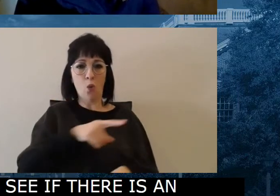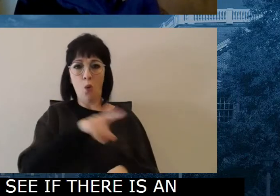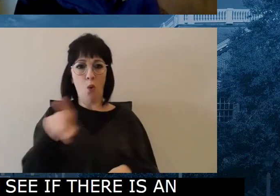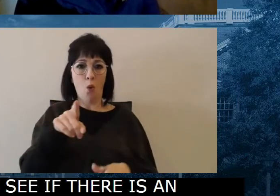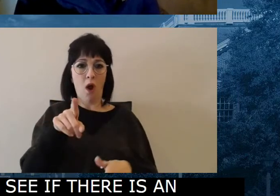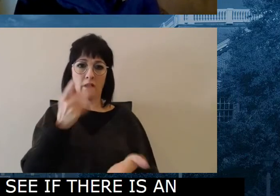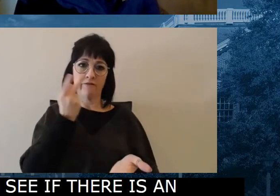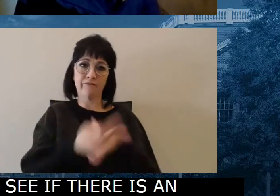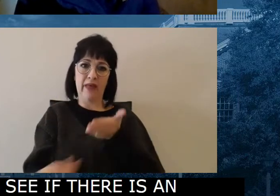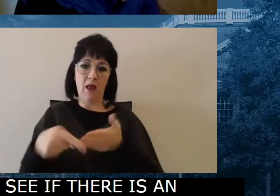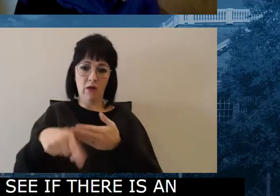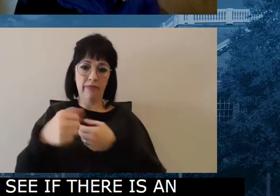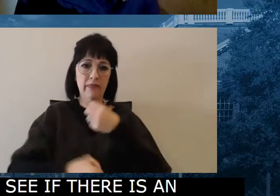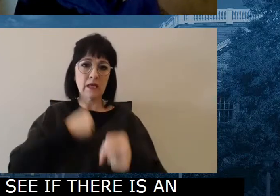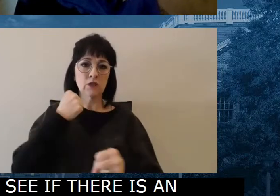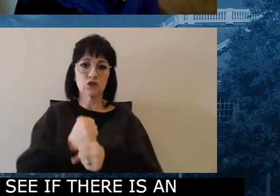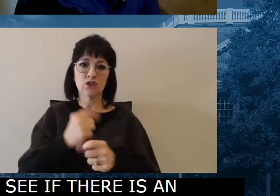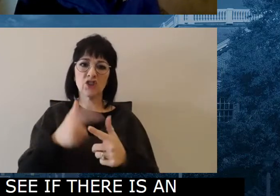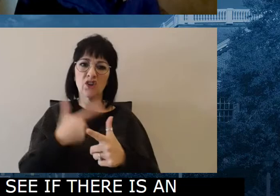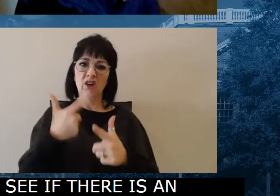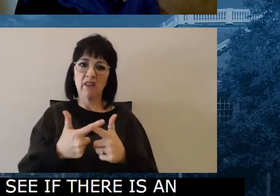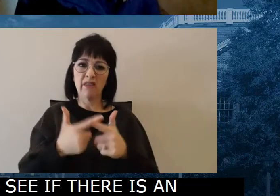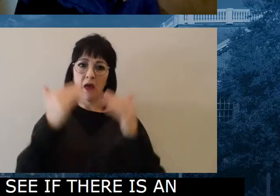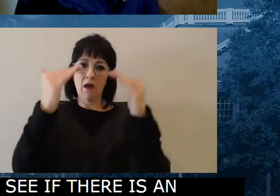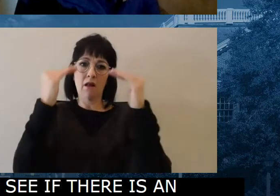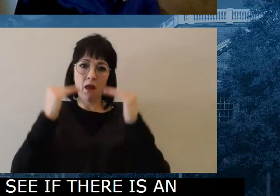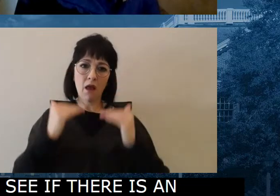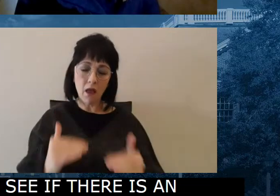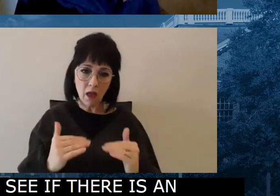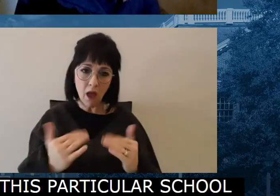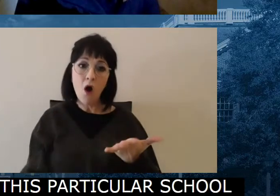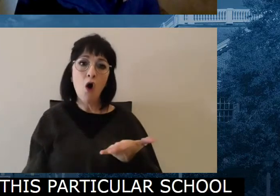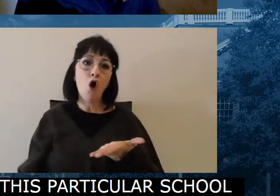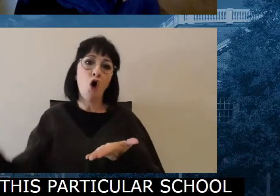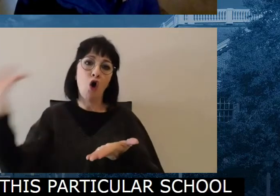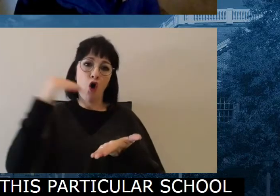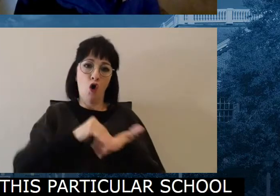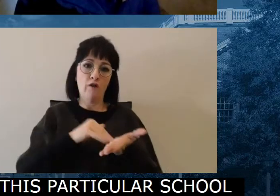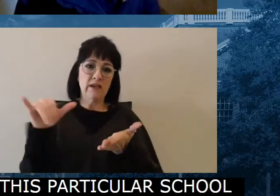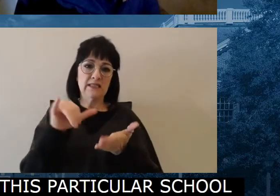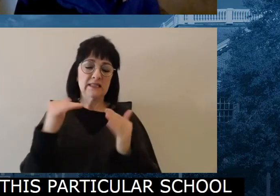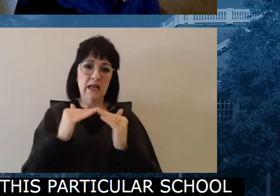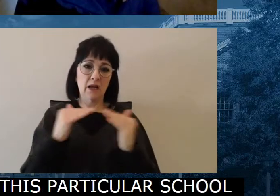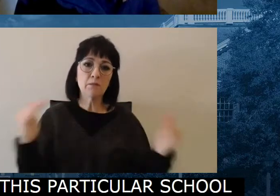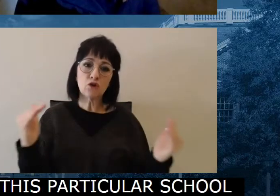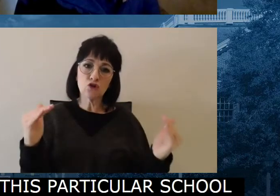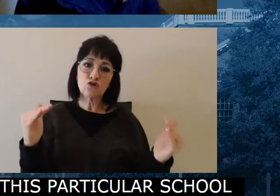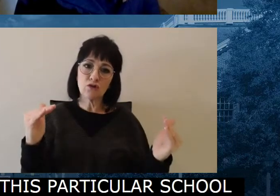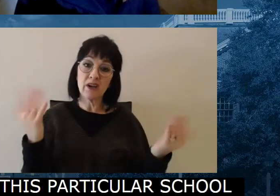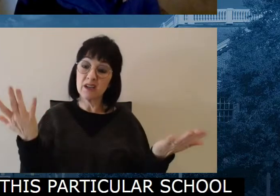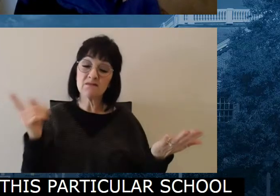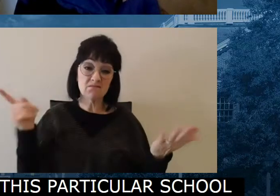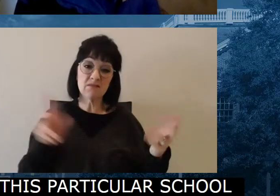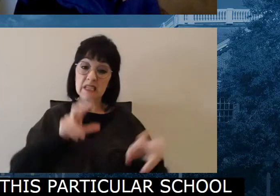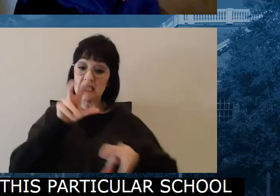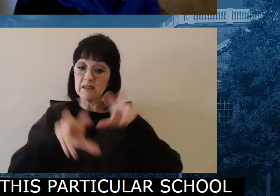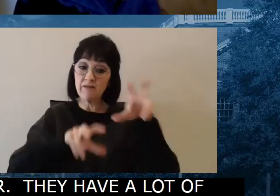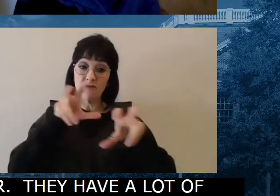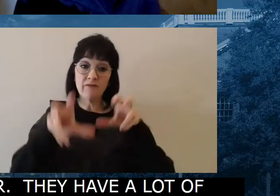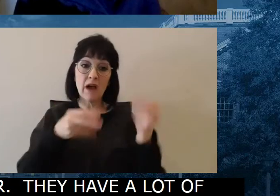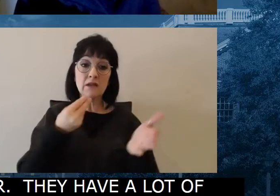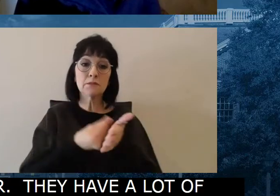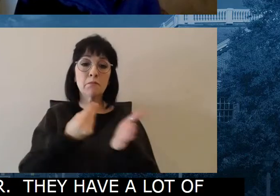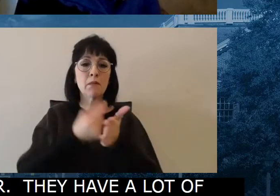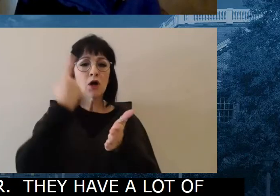they have a lot of money at this point to invest in extra supports. And as I mentioned earlier, the money that's coming from